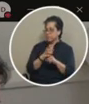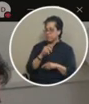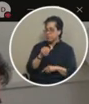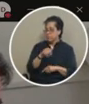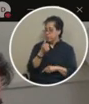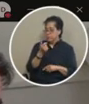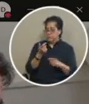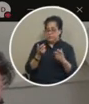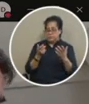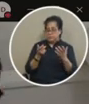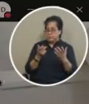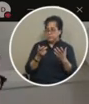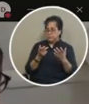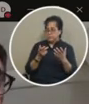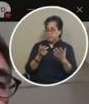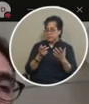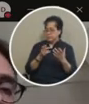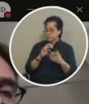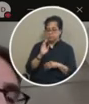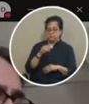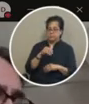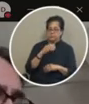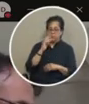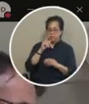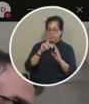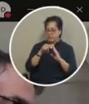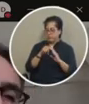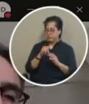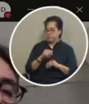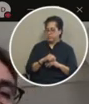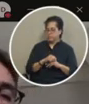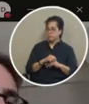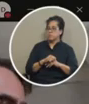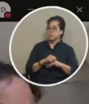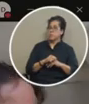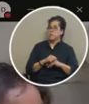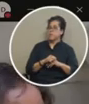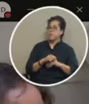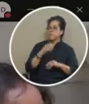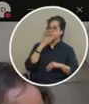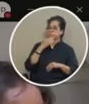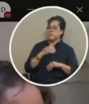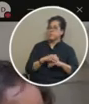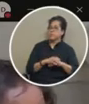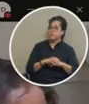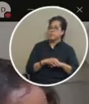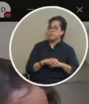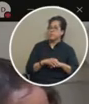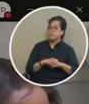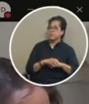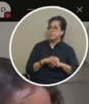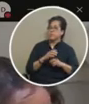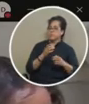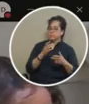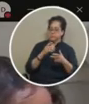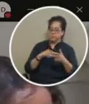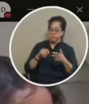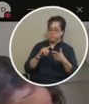that, I'll reserve myself for later, sir, if I have another question. Thank you, Mayor. Representative